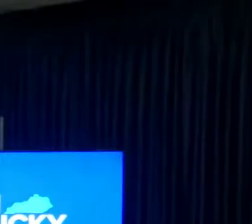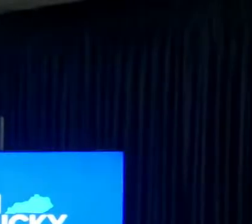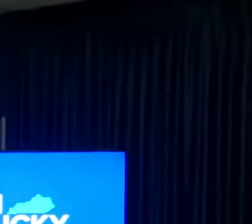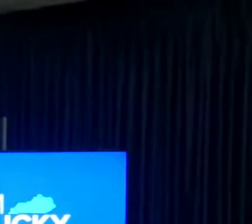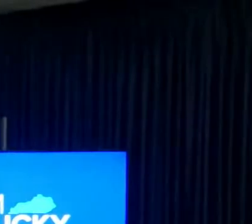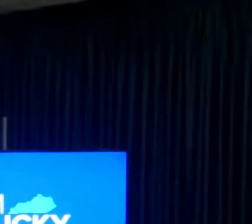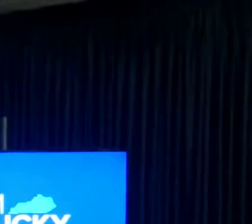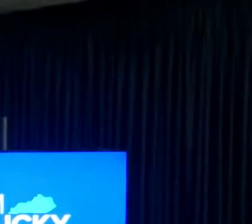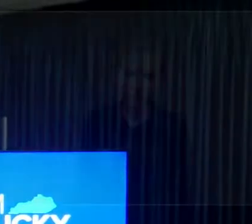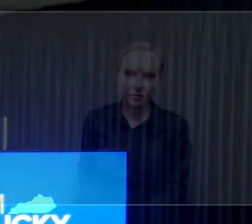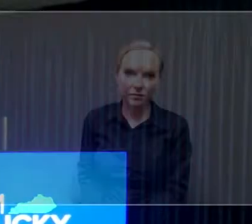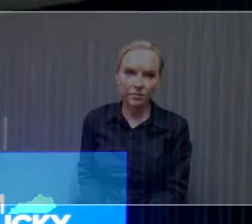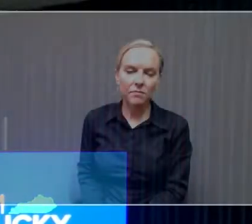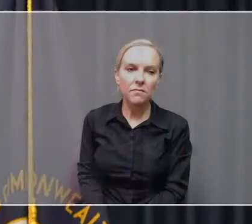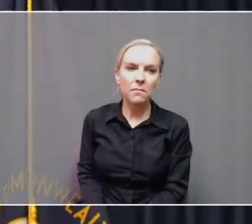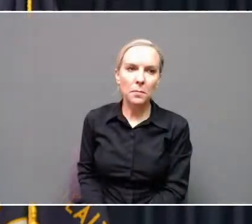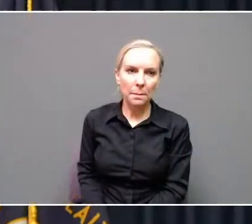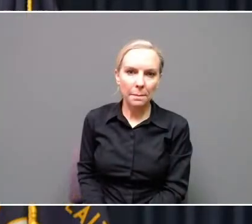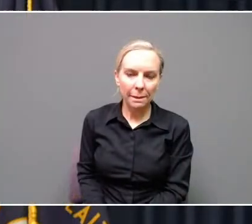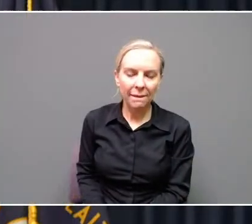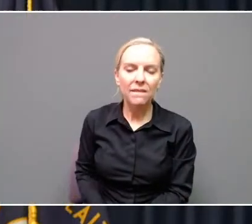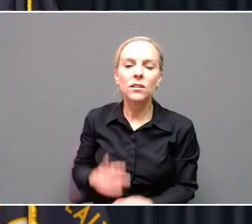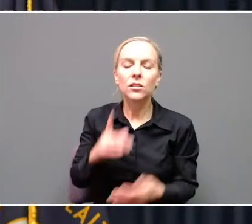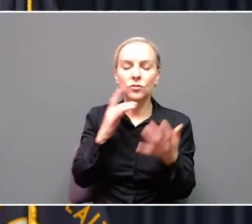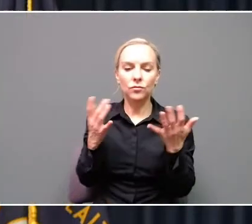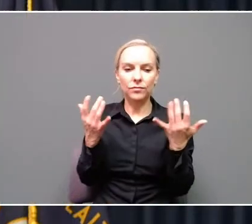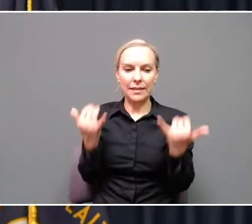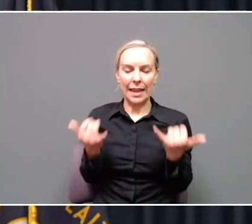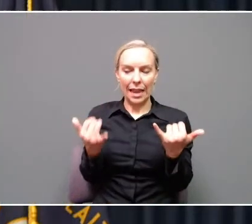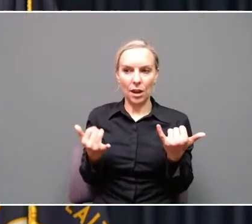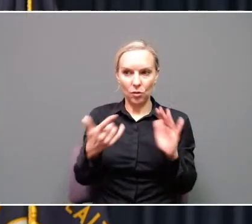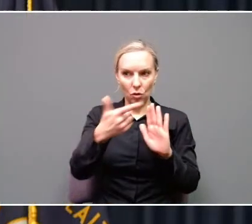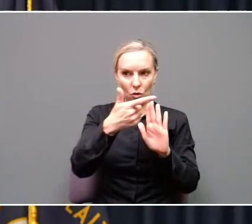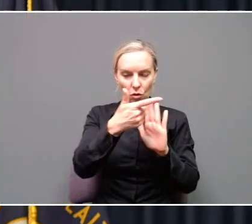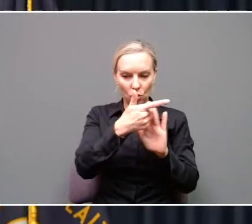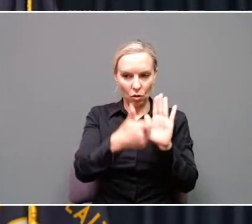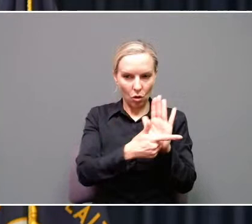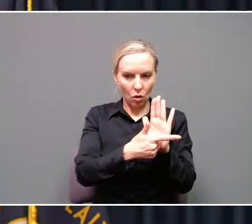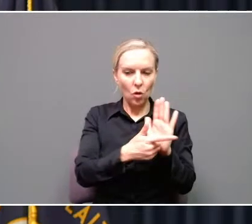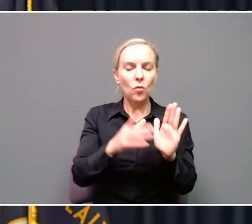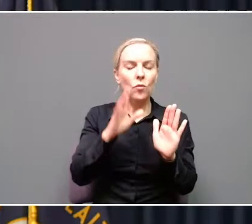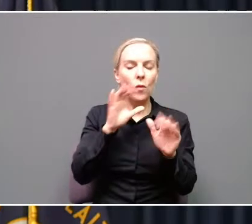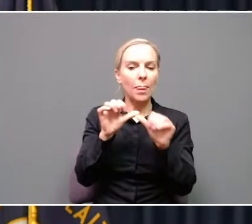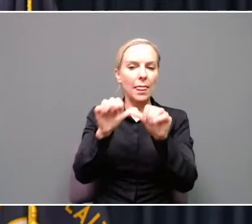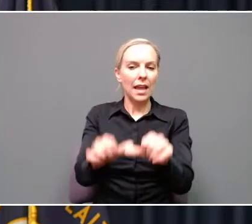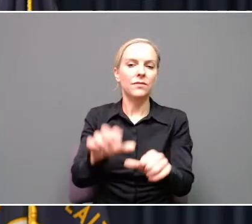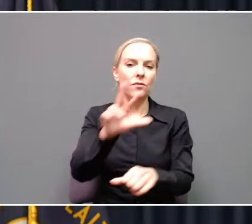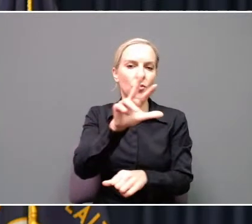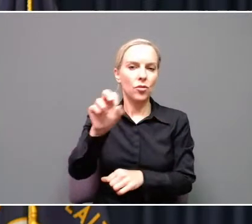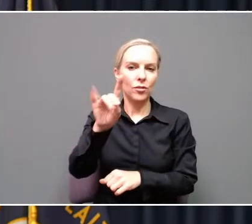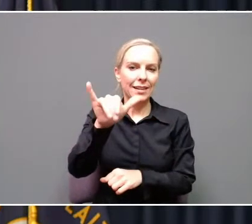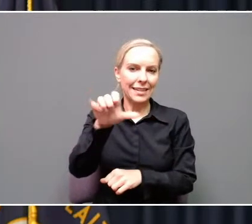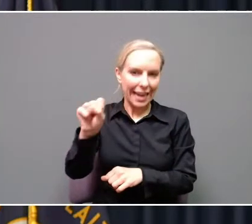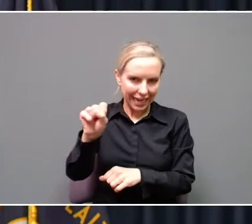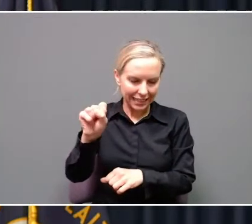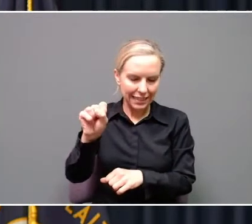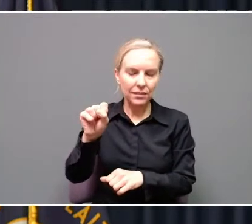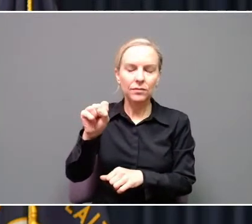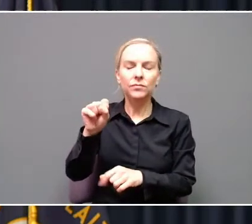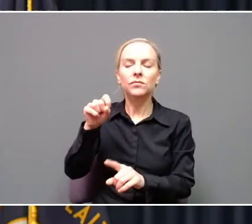So under current law, the price gouging will last at least 30 days, but we can look at extending